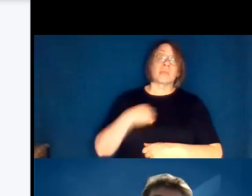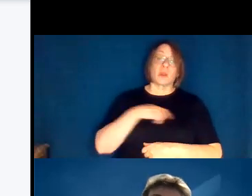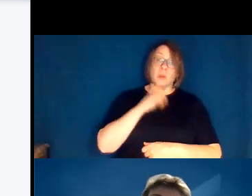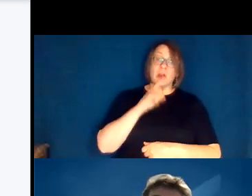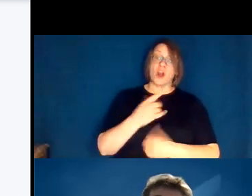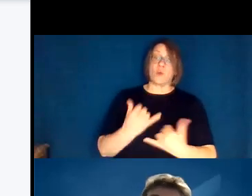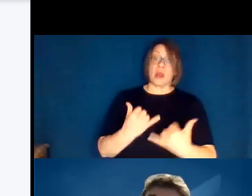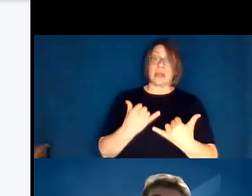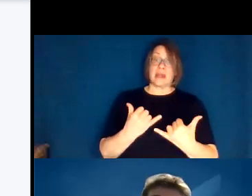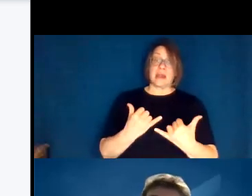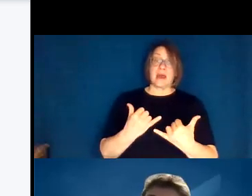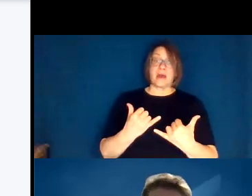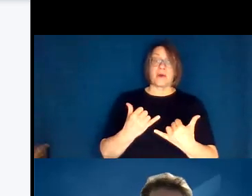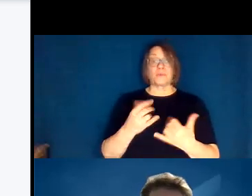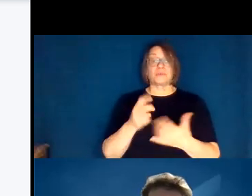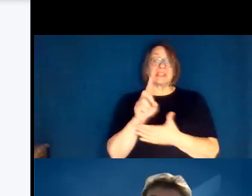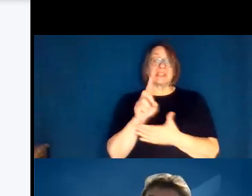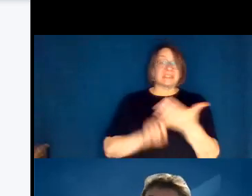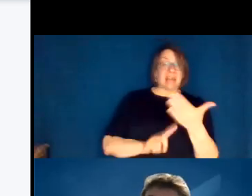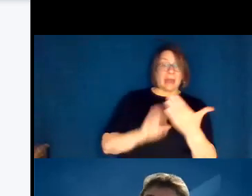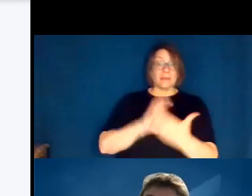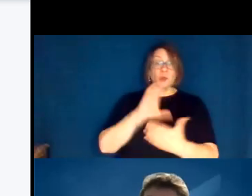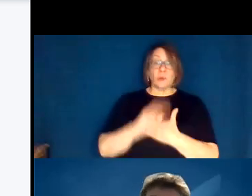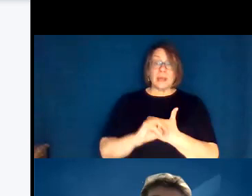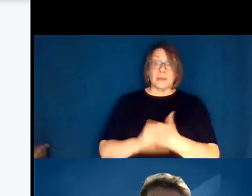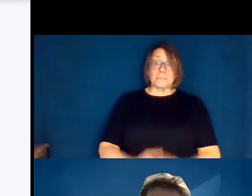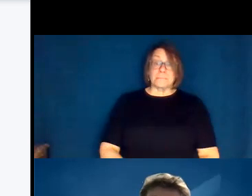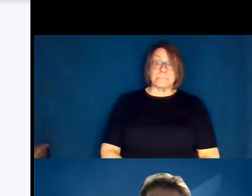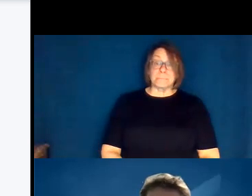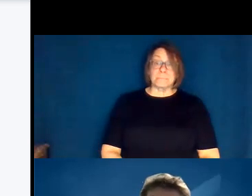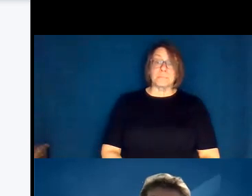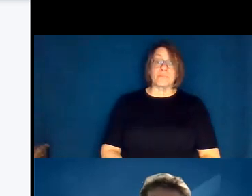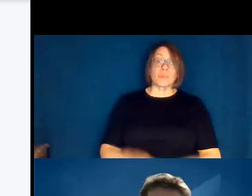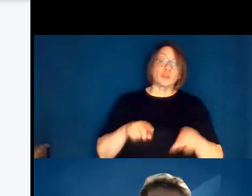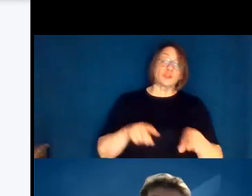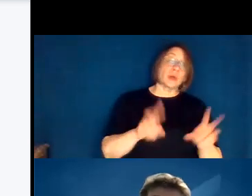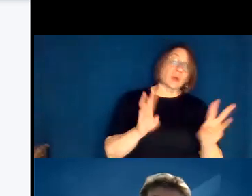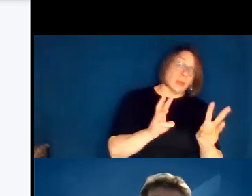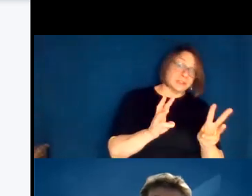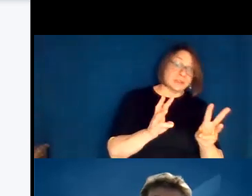process of kind of designing the curriculum this winter into spring,